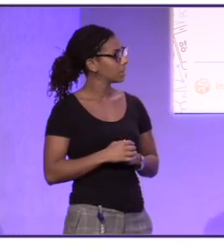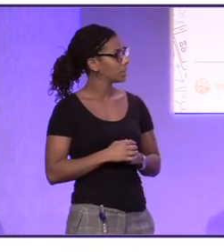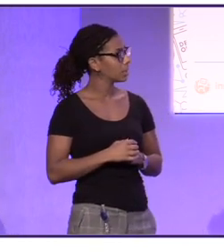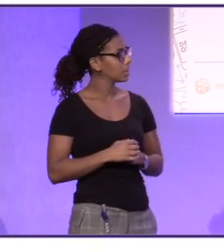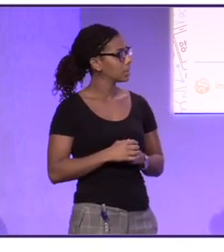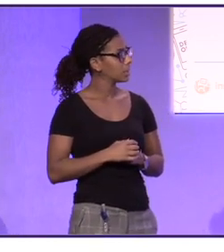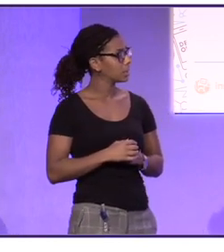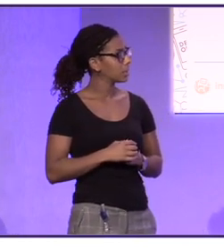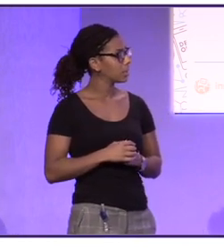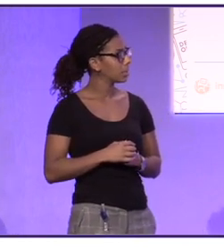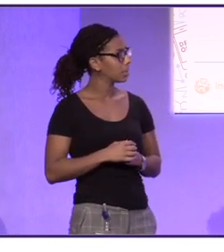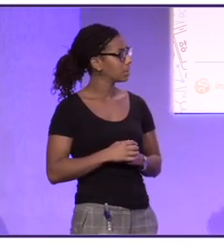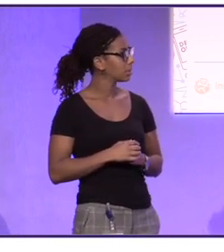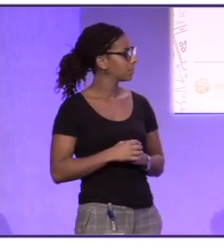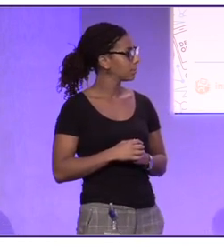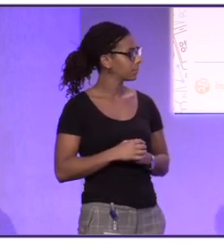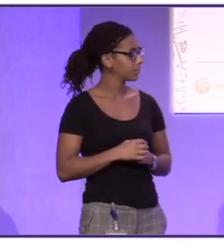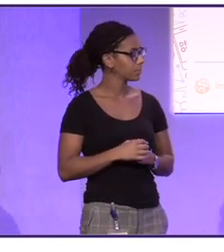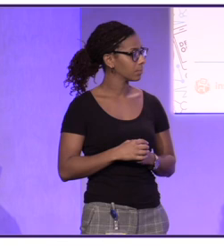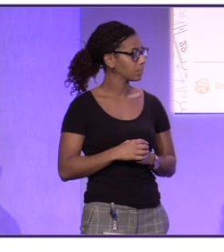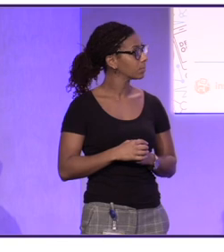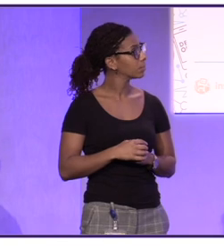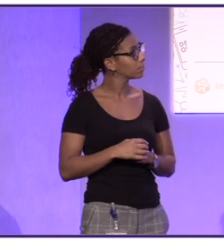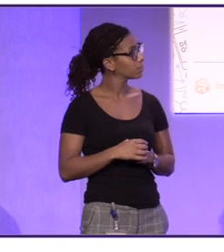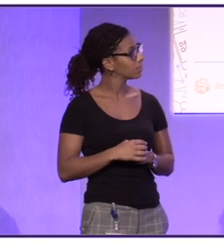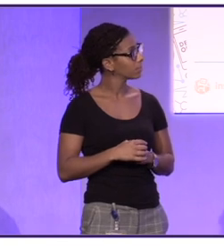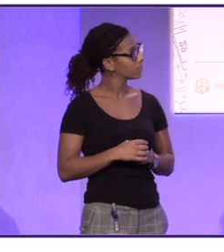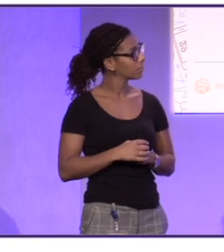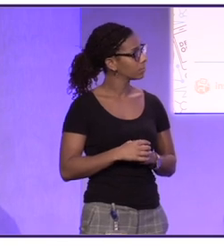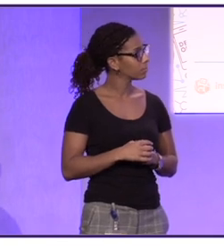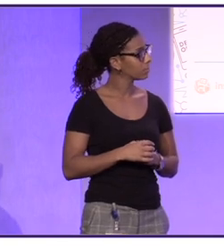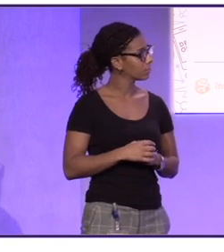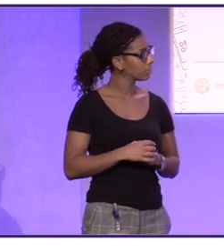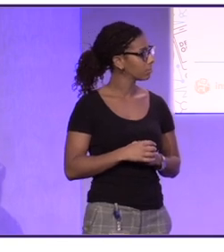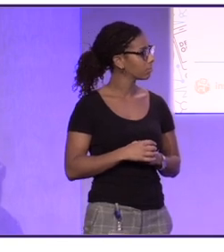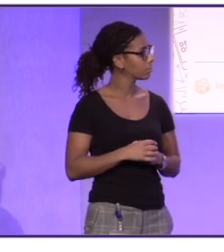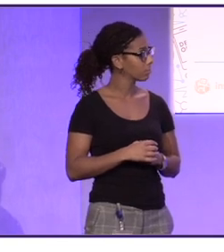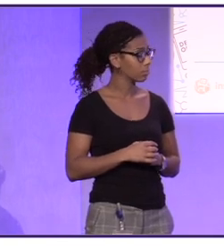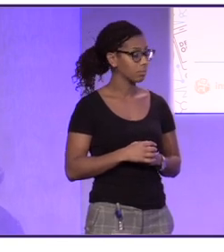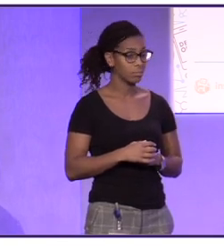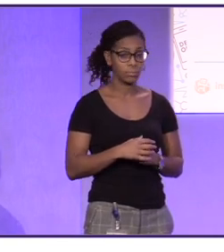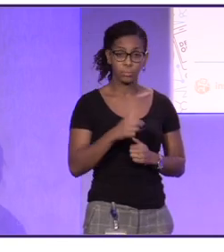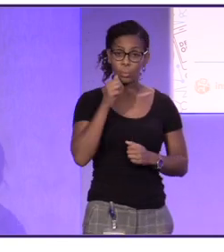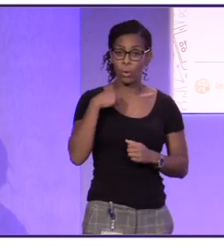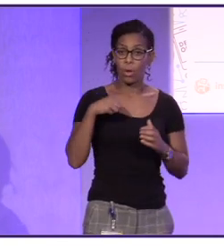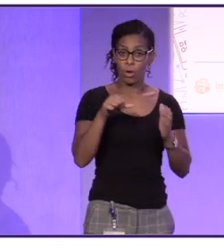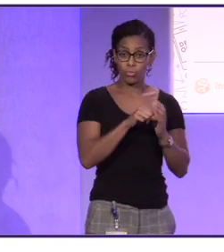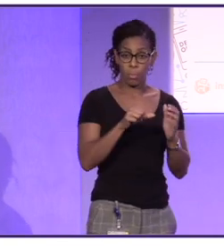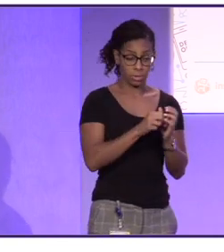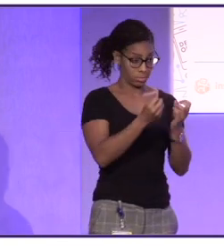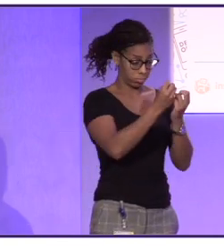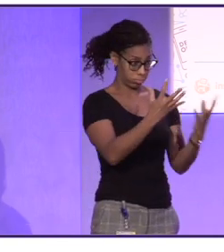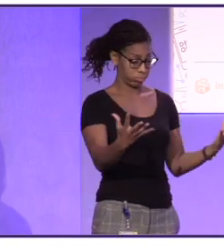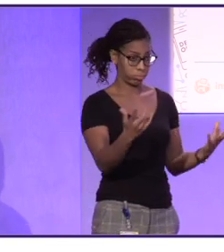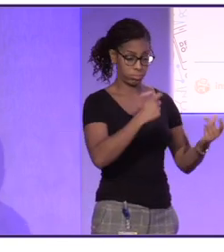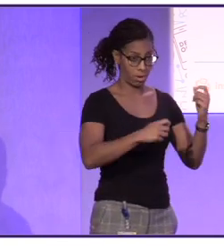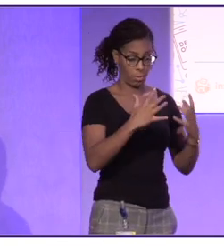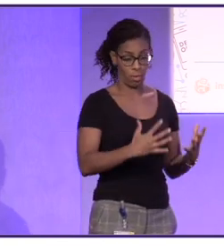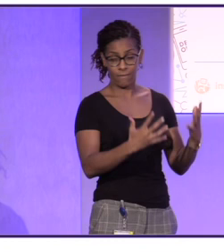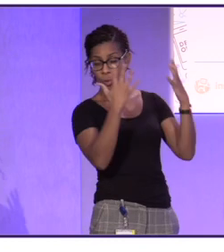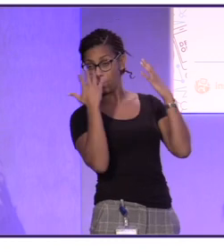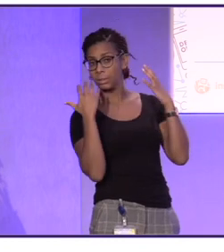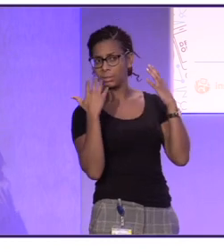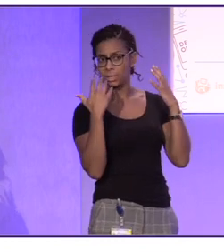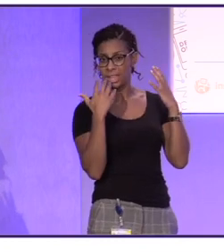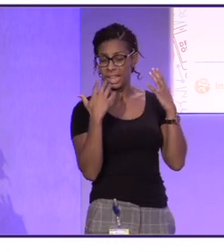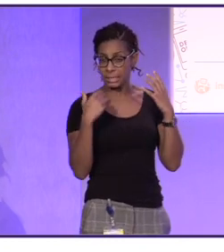know, the overwhelming helps us there, while we know that our problems are overwhelming, we had the same problem when we were preparing the